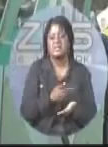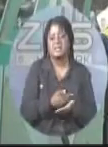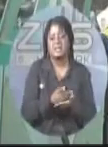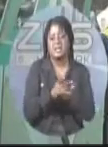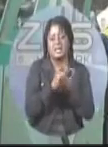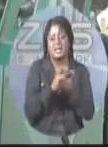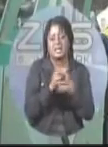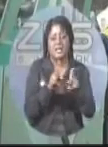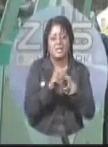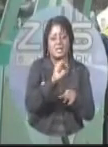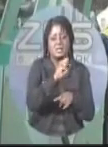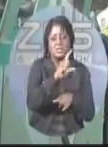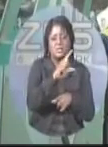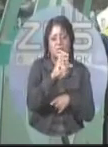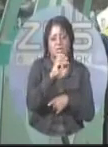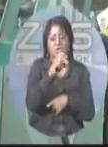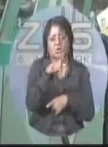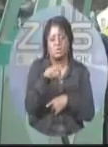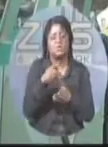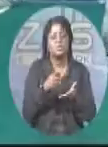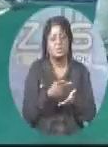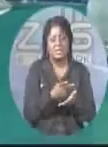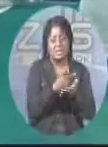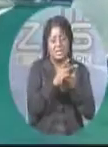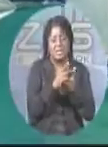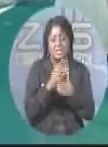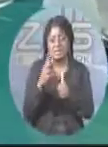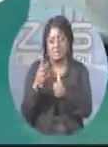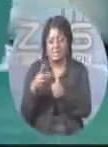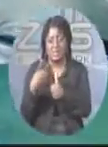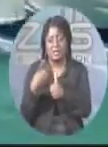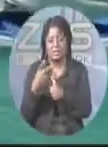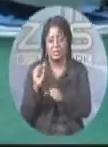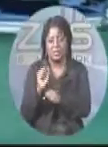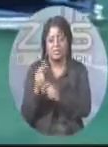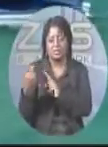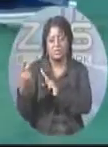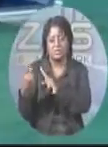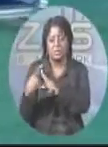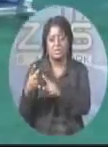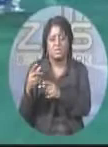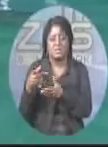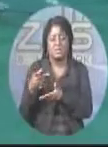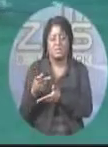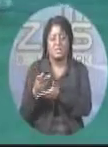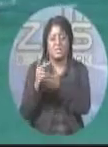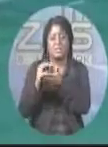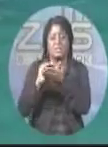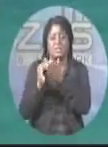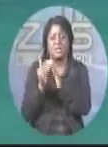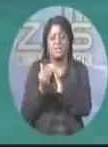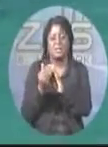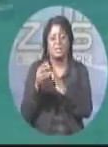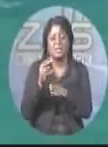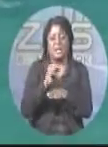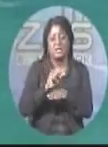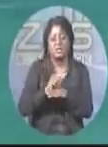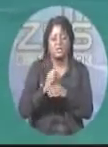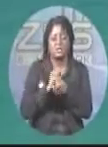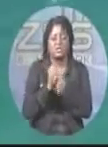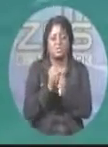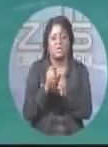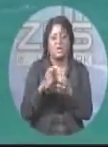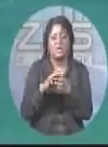sloop sailing throughout the country. And then secondly, we want to work towards sailing to becoming the national sport of the